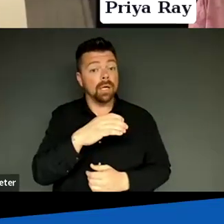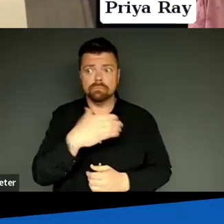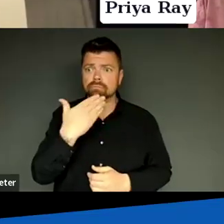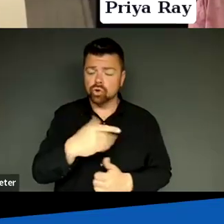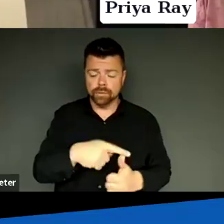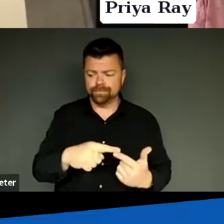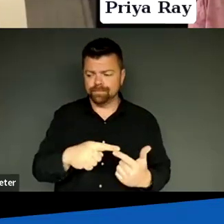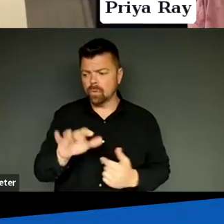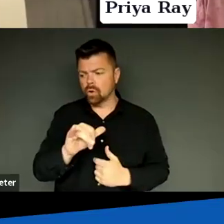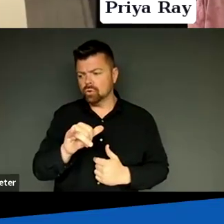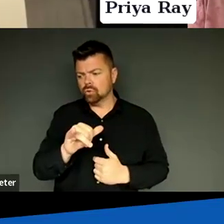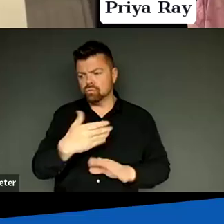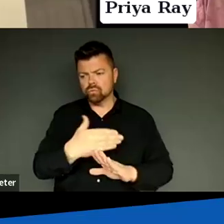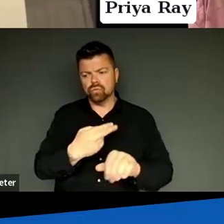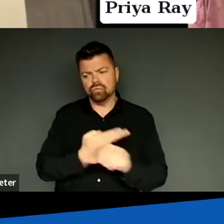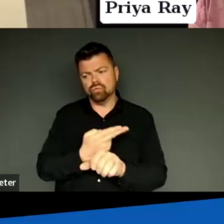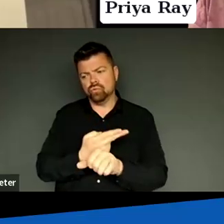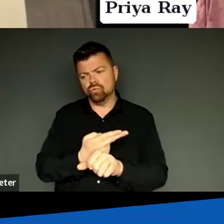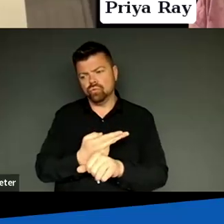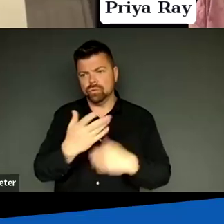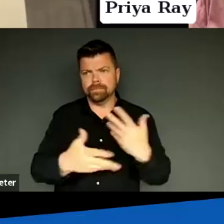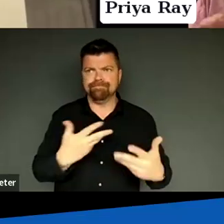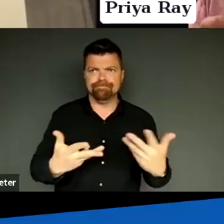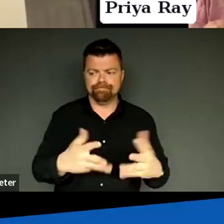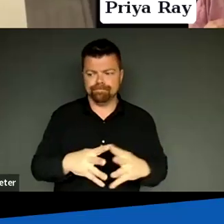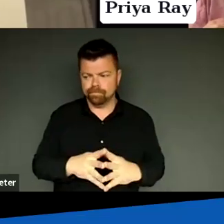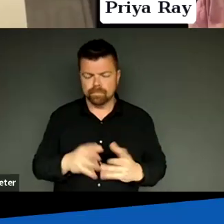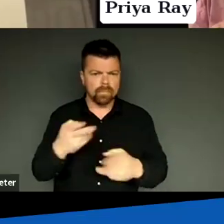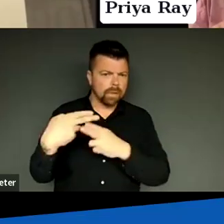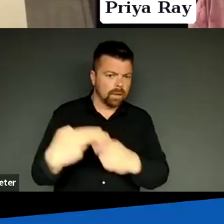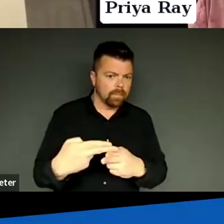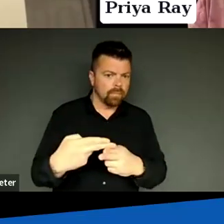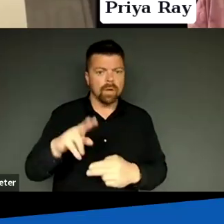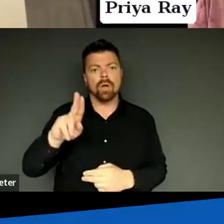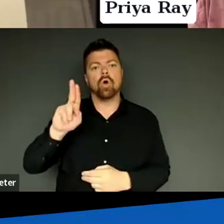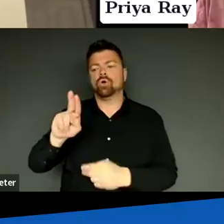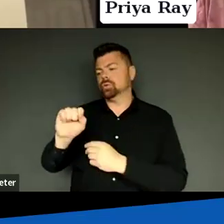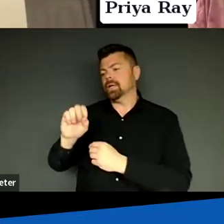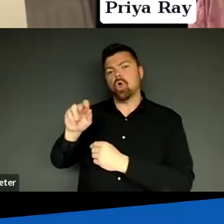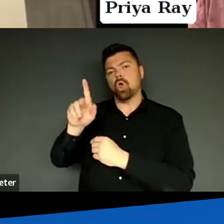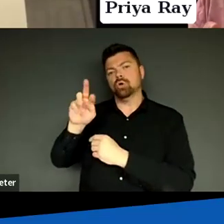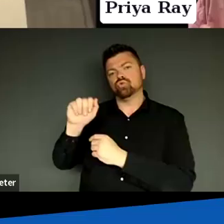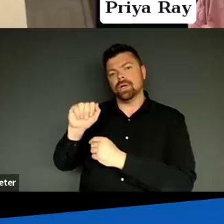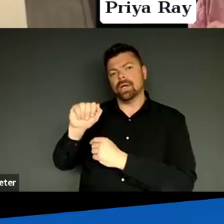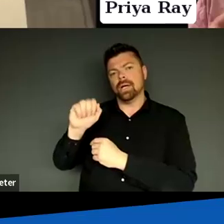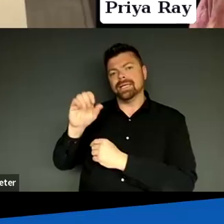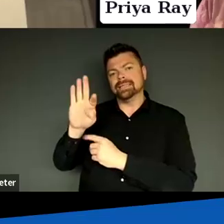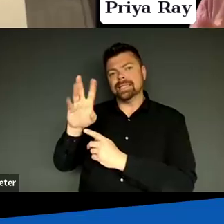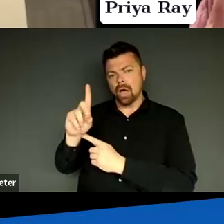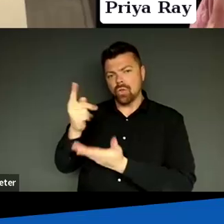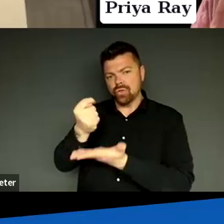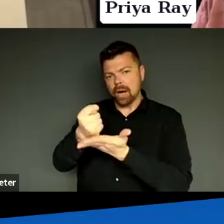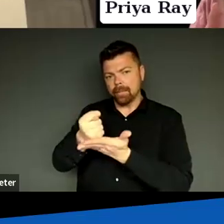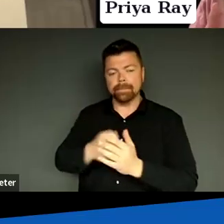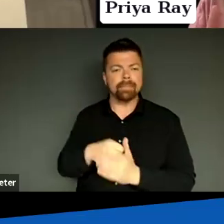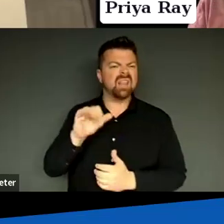I also have used this, it's called an ultrasound therapy. It's like kind of